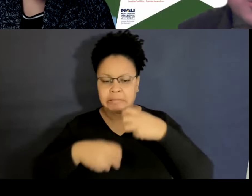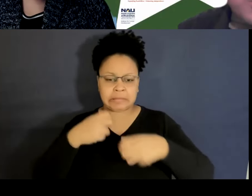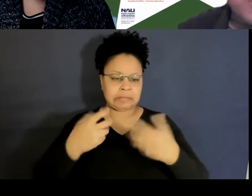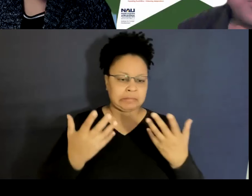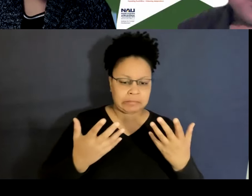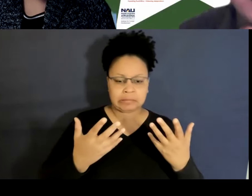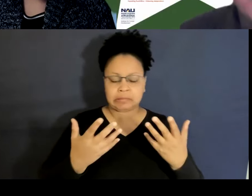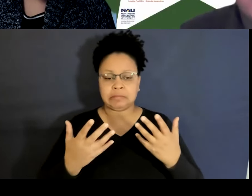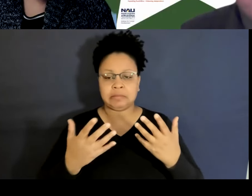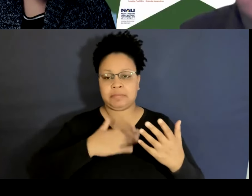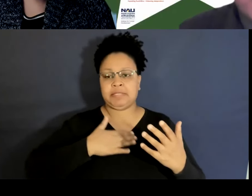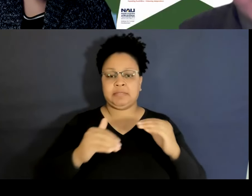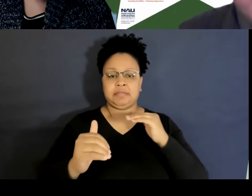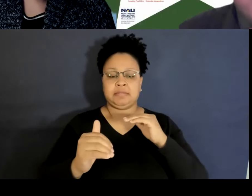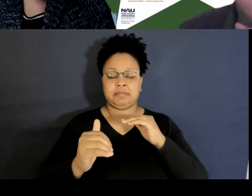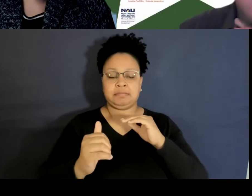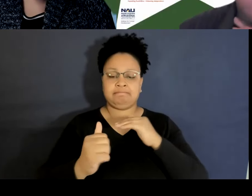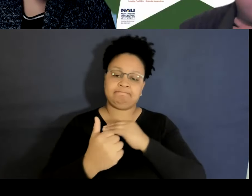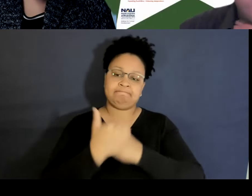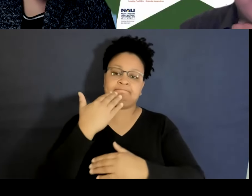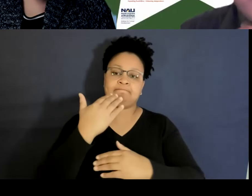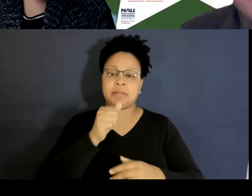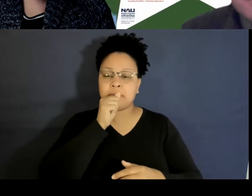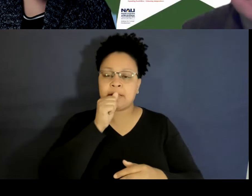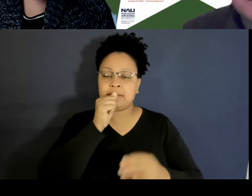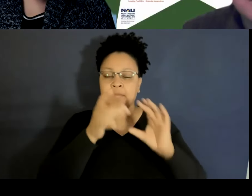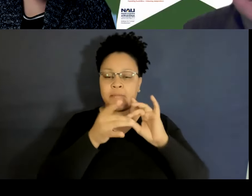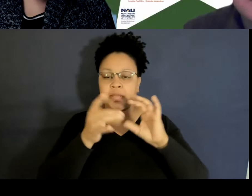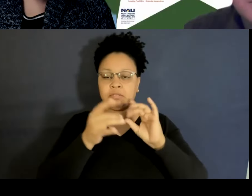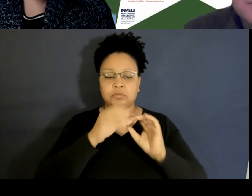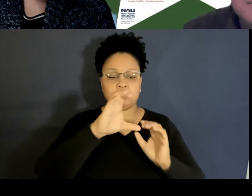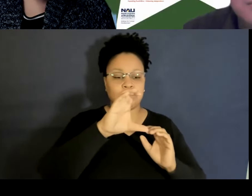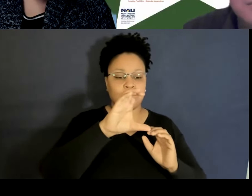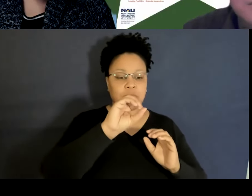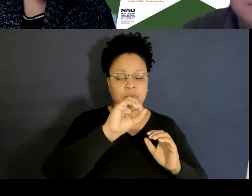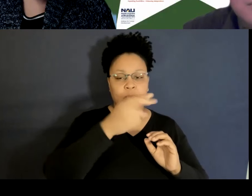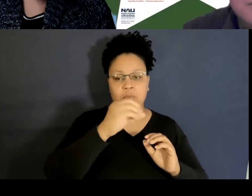your co-host or host a private message and we'll address it.